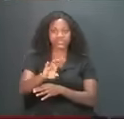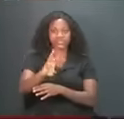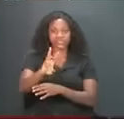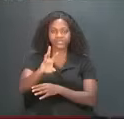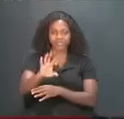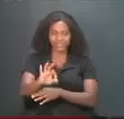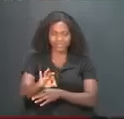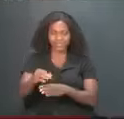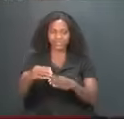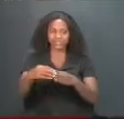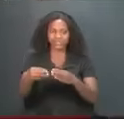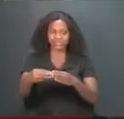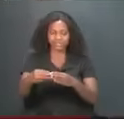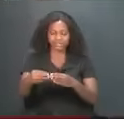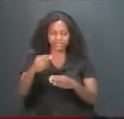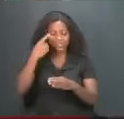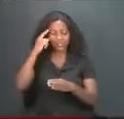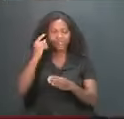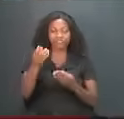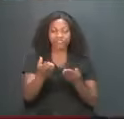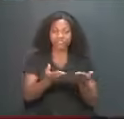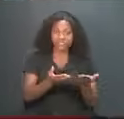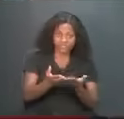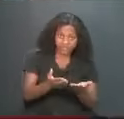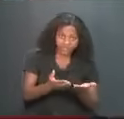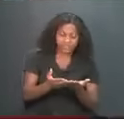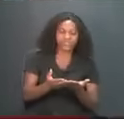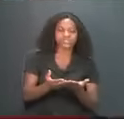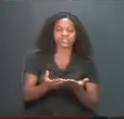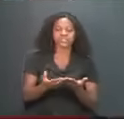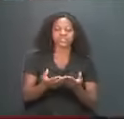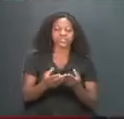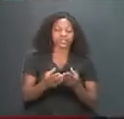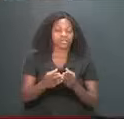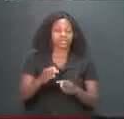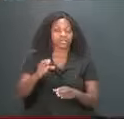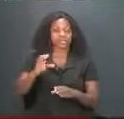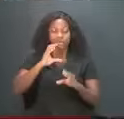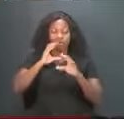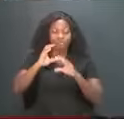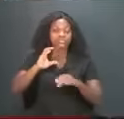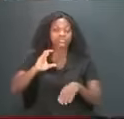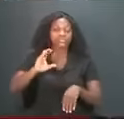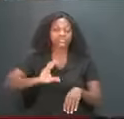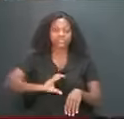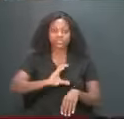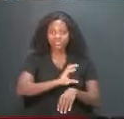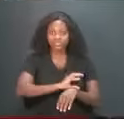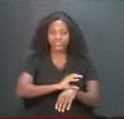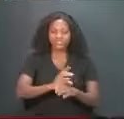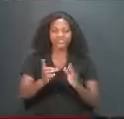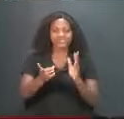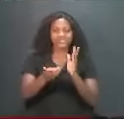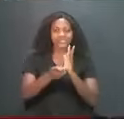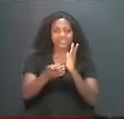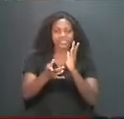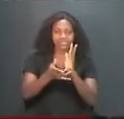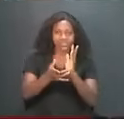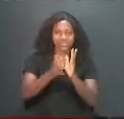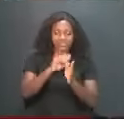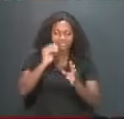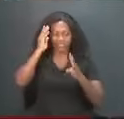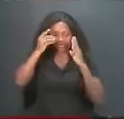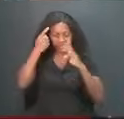1,255,121,769 Ghana cedis for the services of the Ministry of Communications, Digital Technology and Innovations for the year